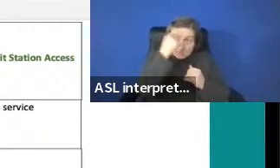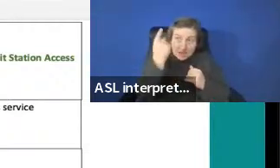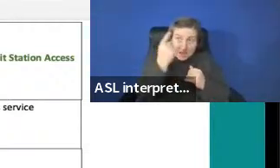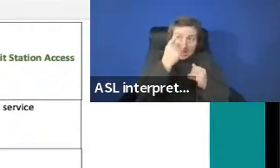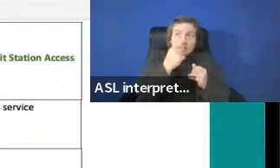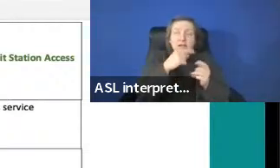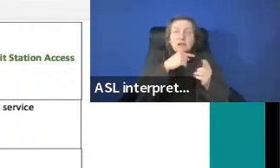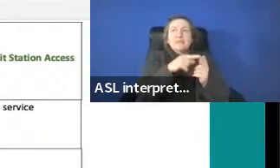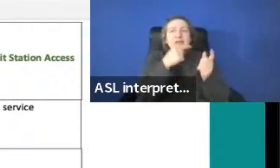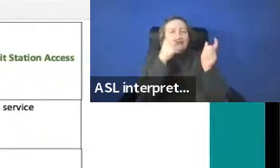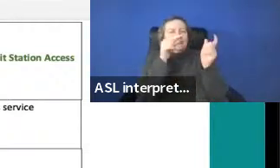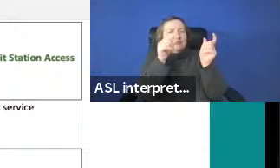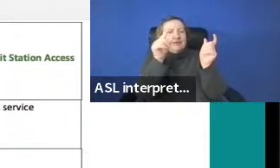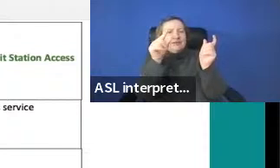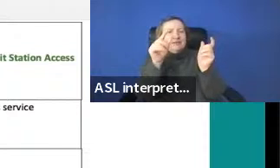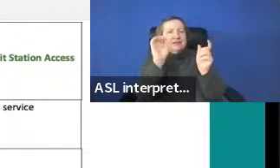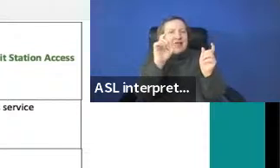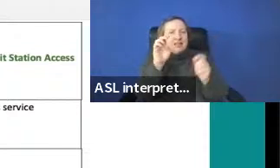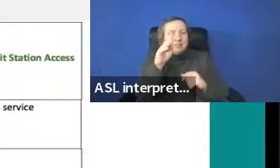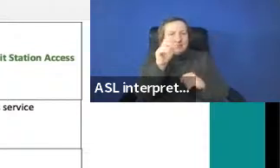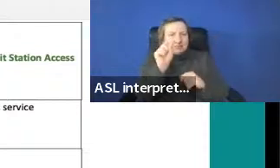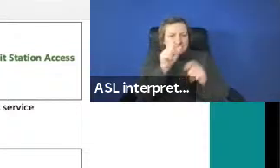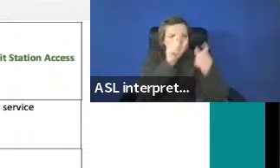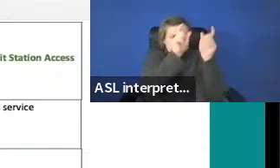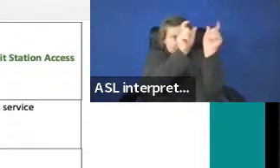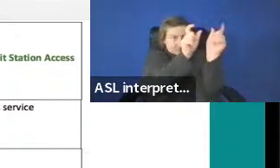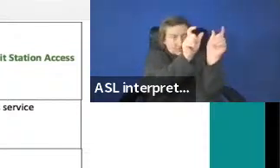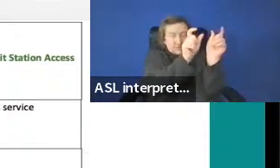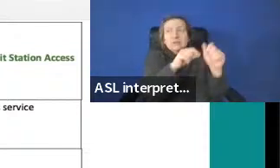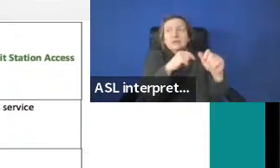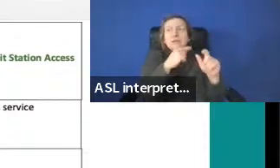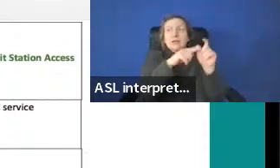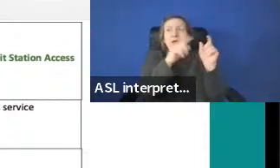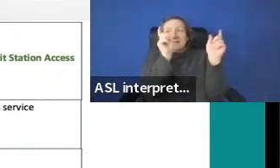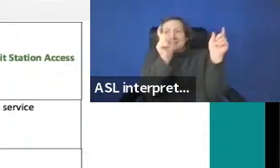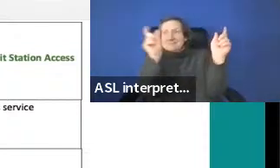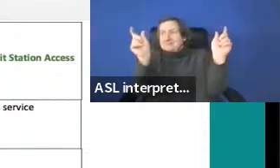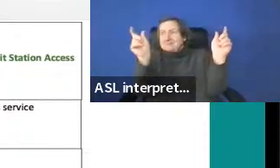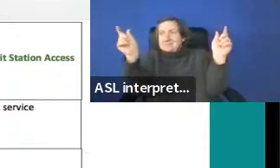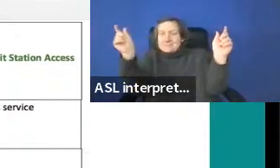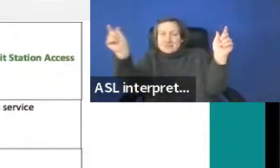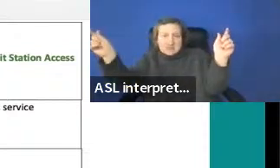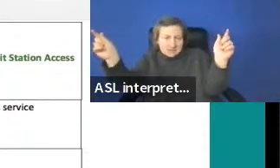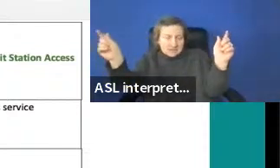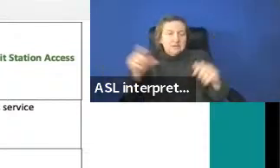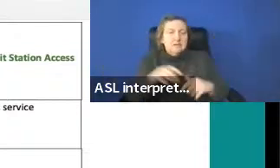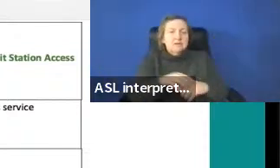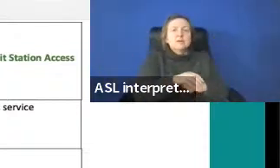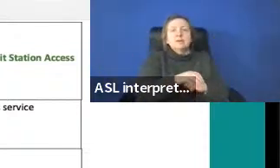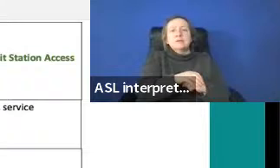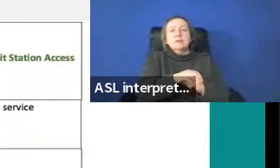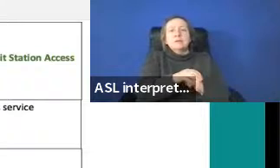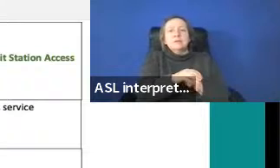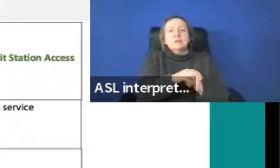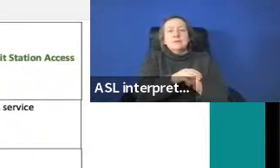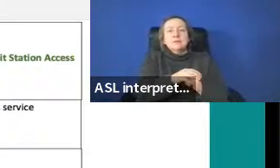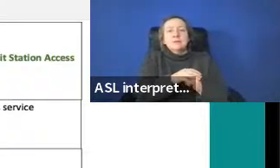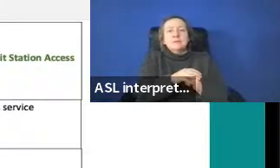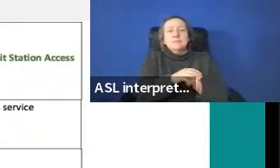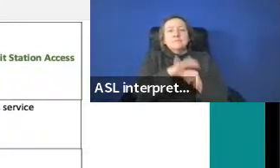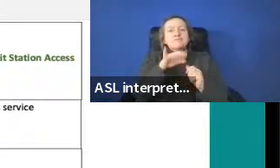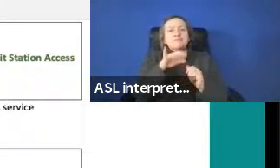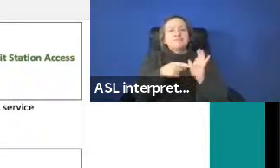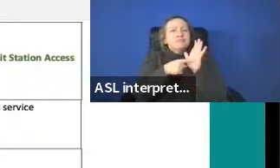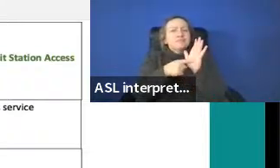And then across the top we have the various elements that